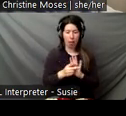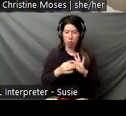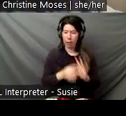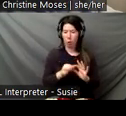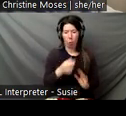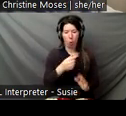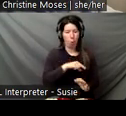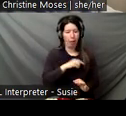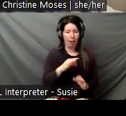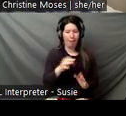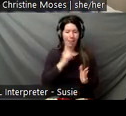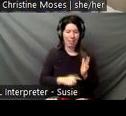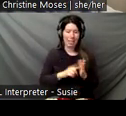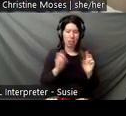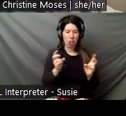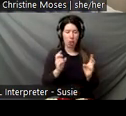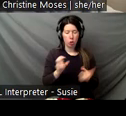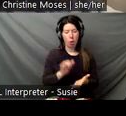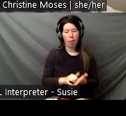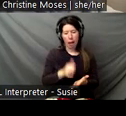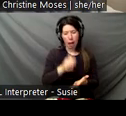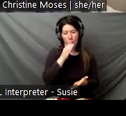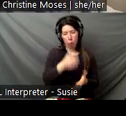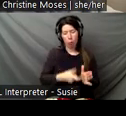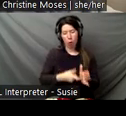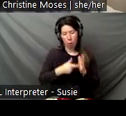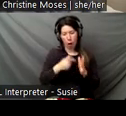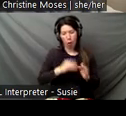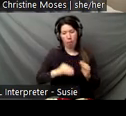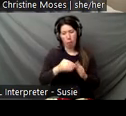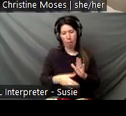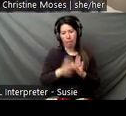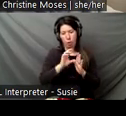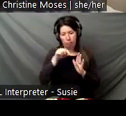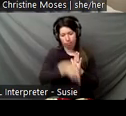of investigation issues that would warrant further review.